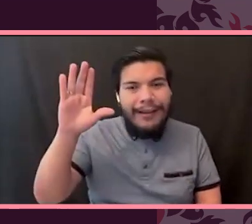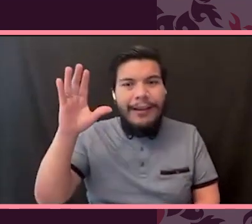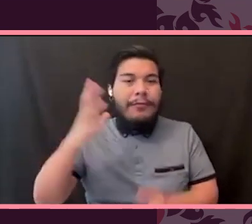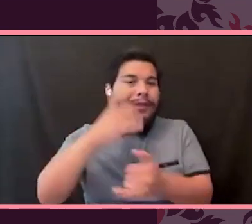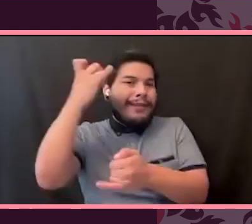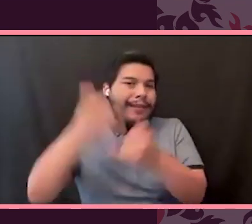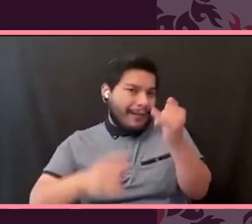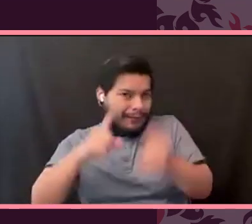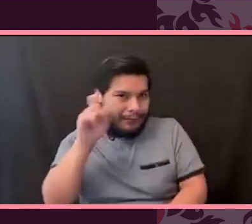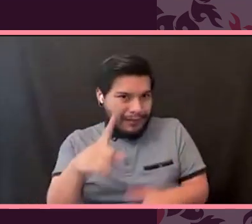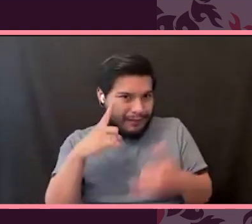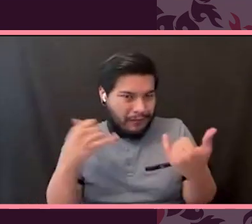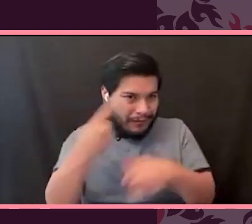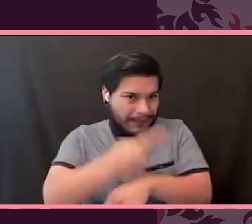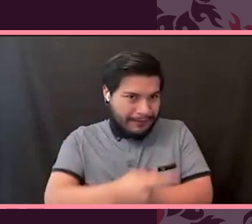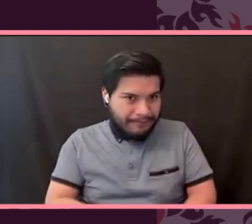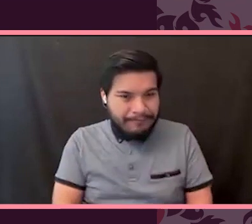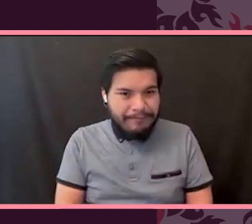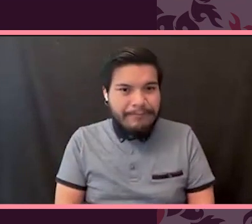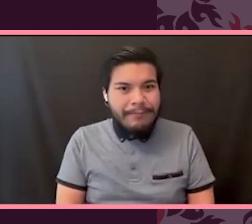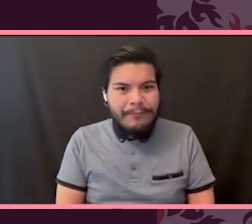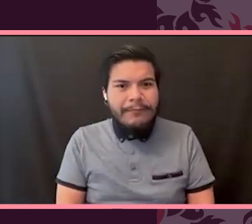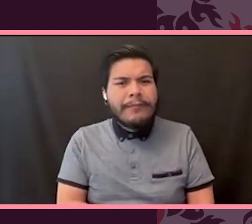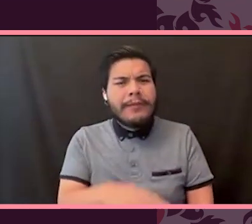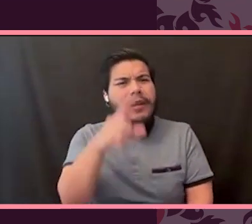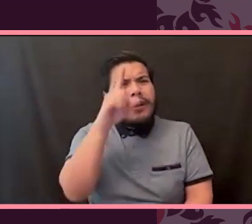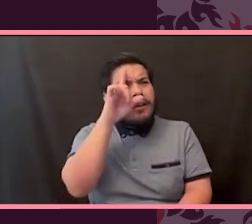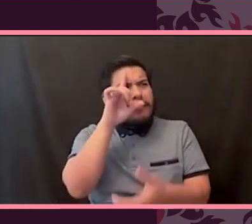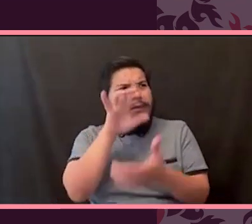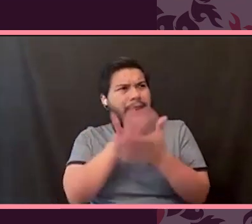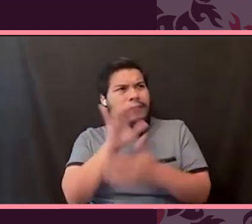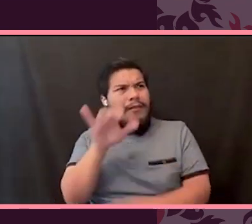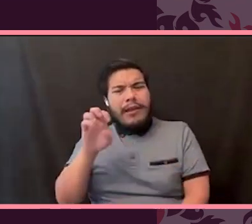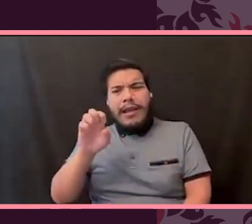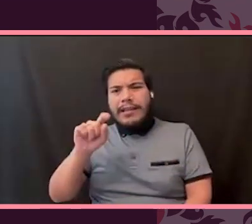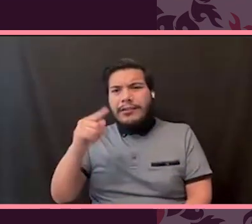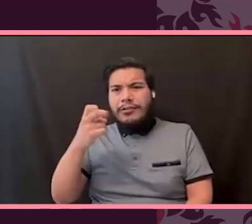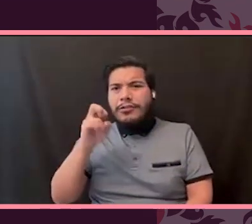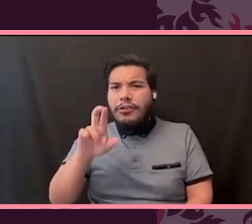for the day. I believe that was Esther. Esther?